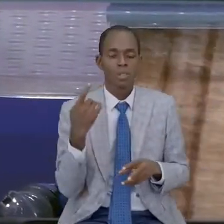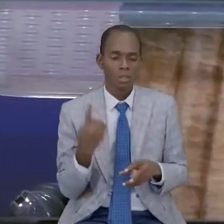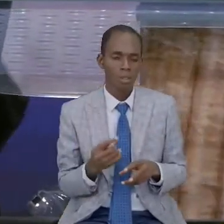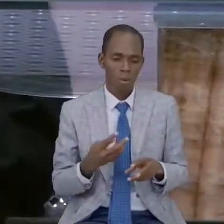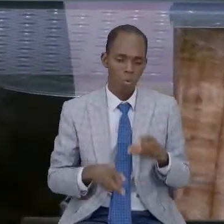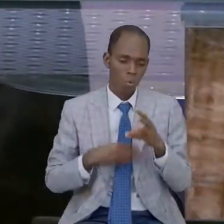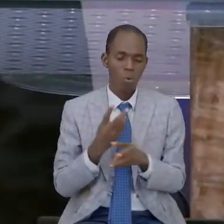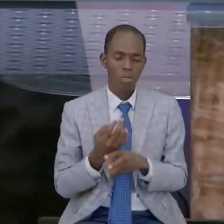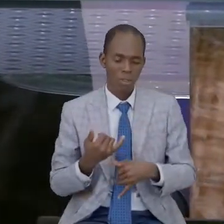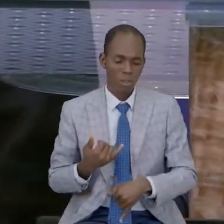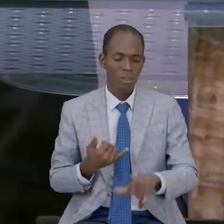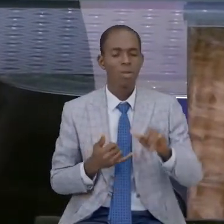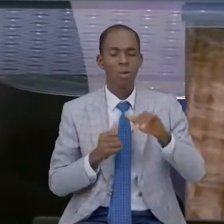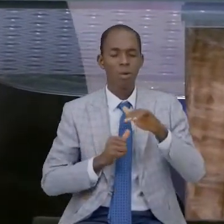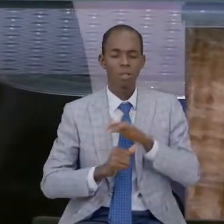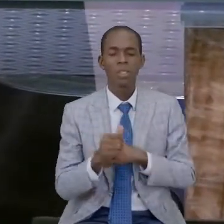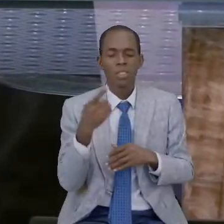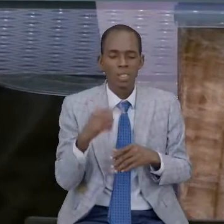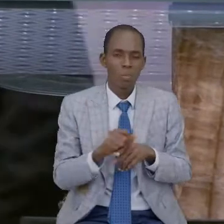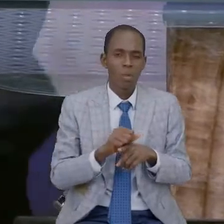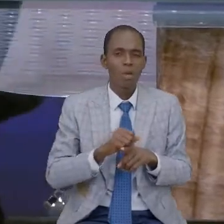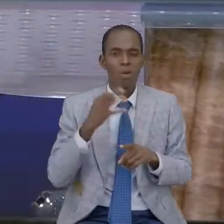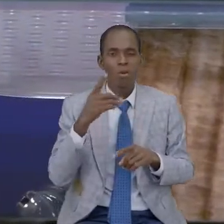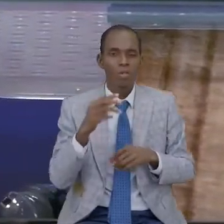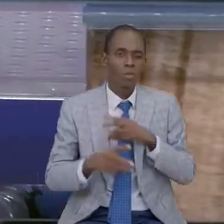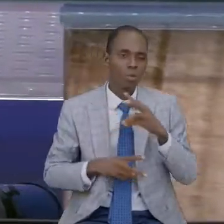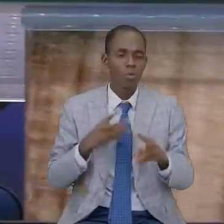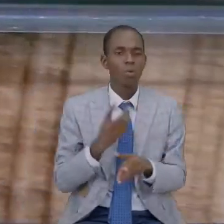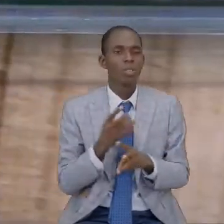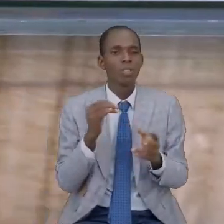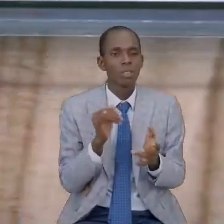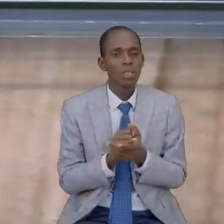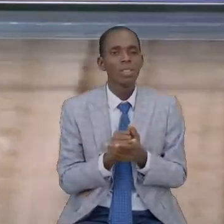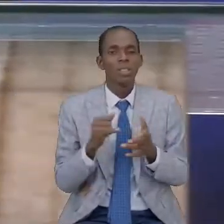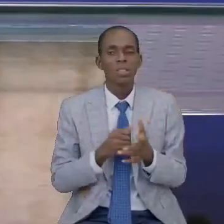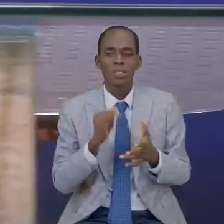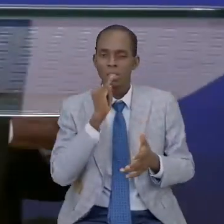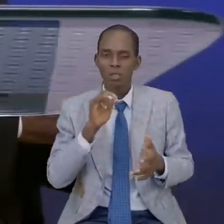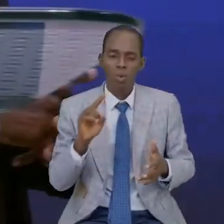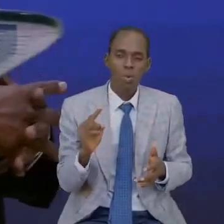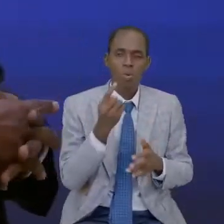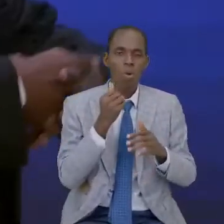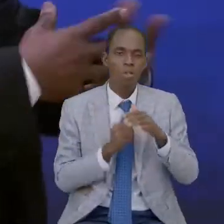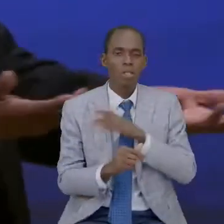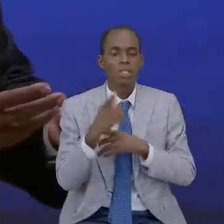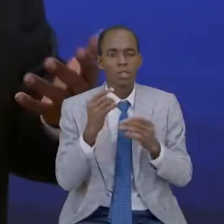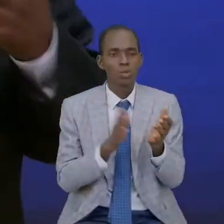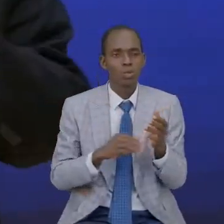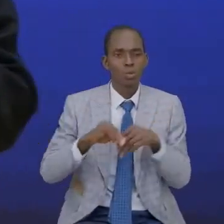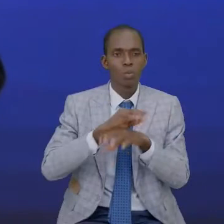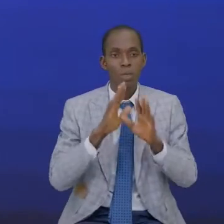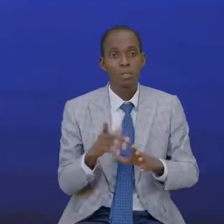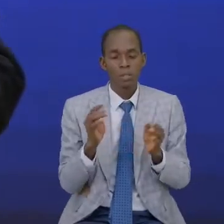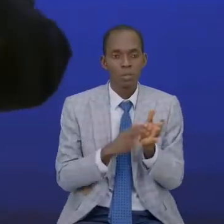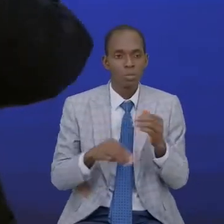still under the elements of the world, the rudiments of the world, that is only under the schoolmaster. The